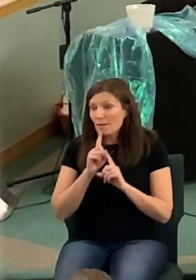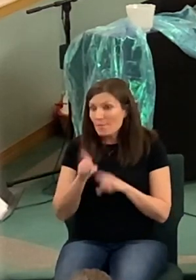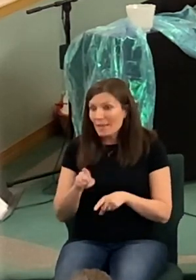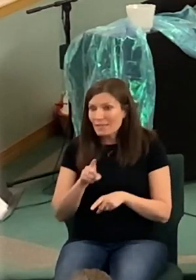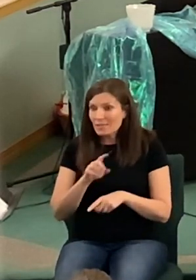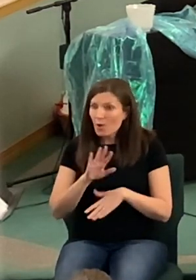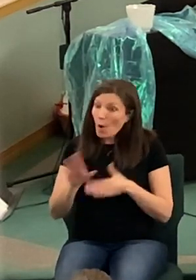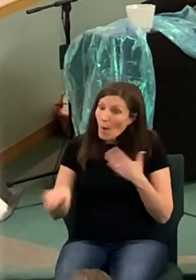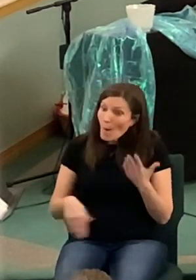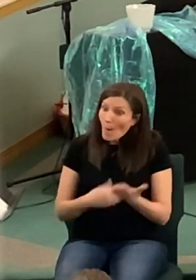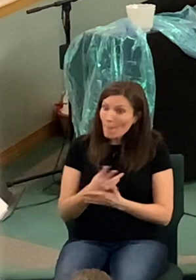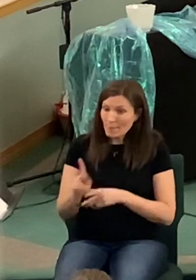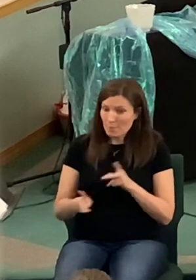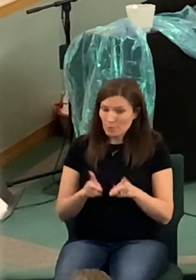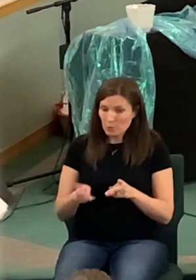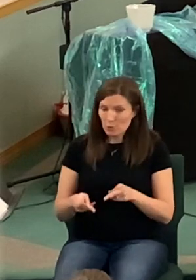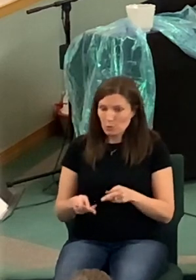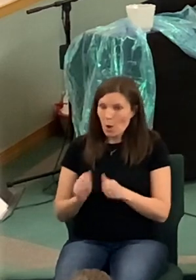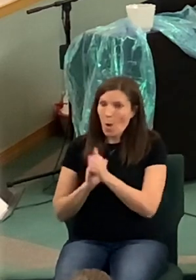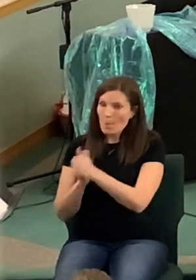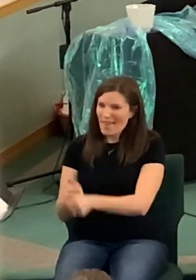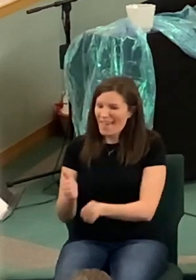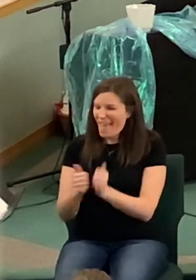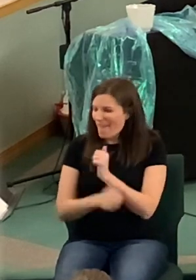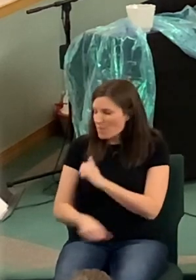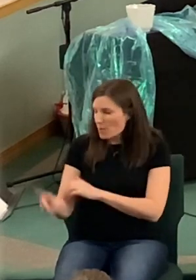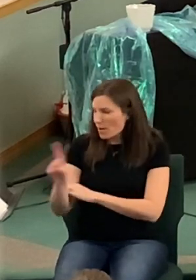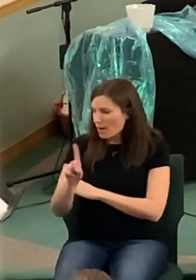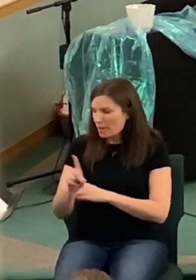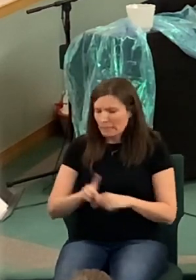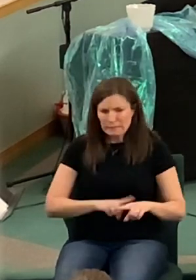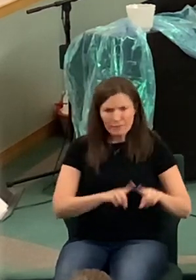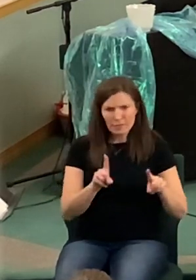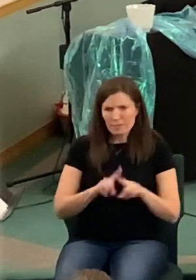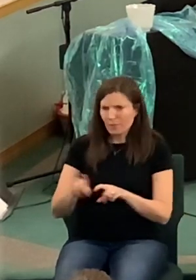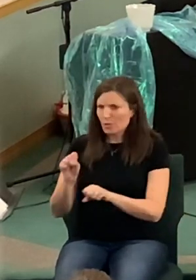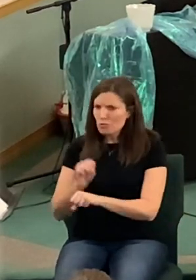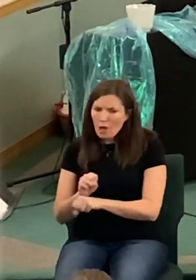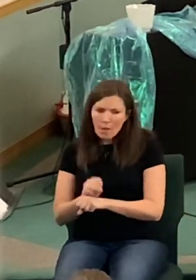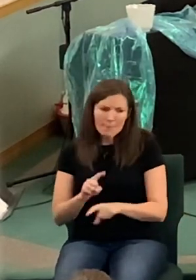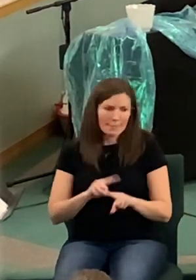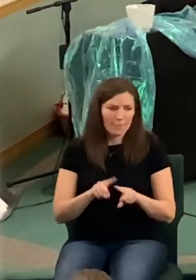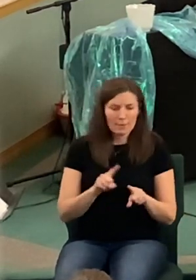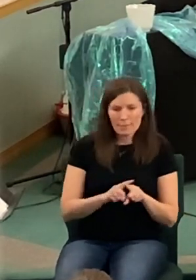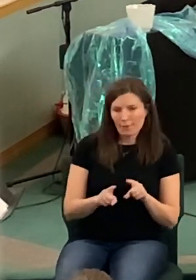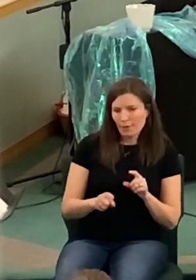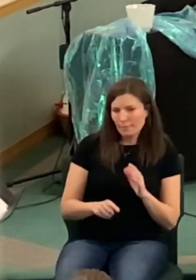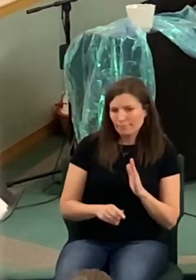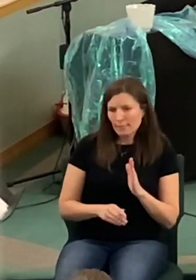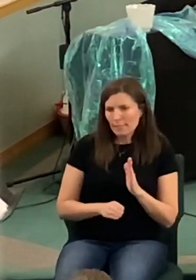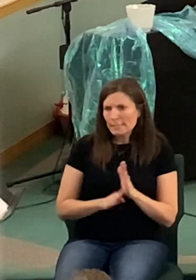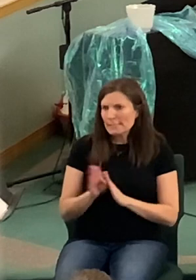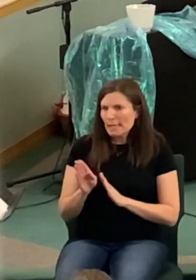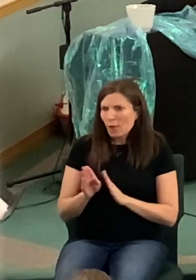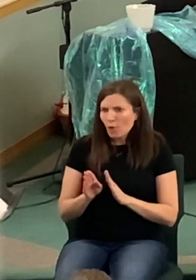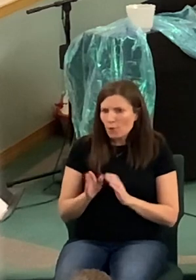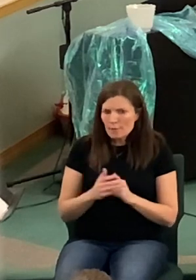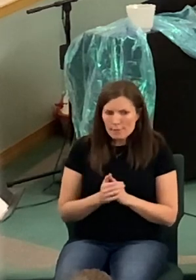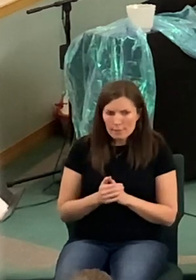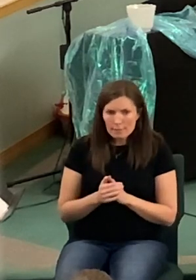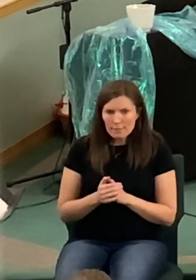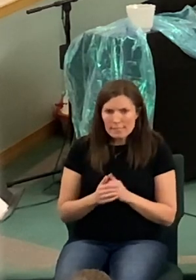to obey everywhere. There might be different jobs with different skill sets. There might be jobs within the church or outside the